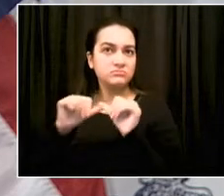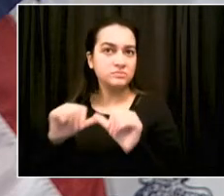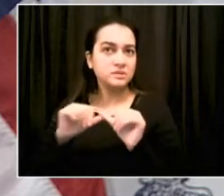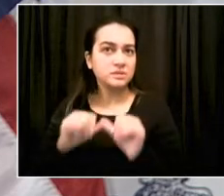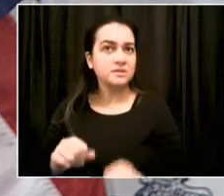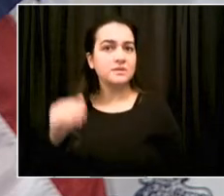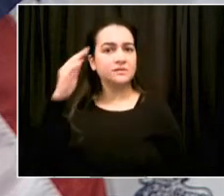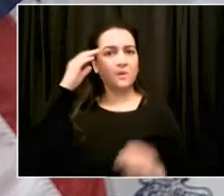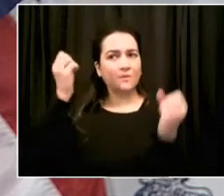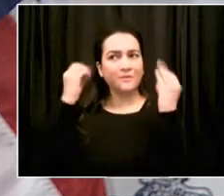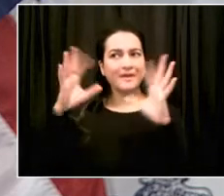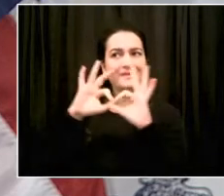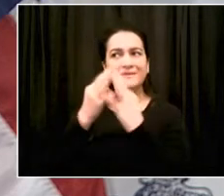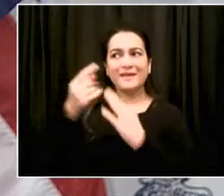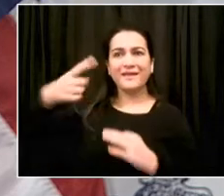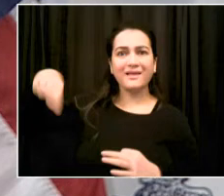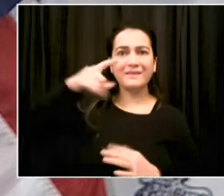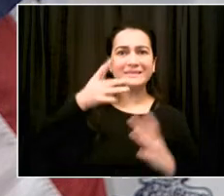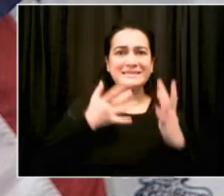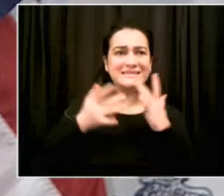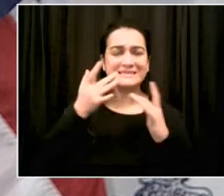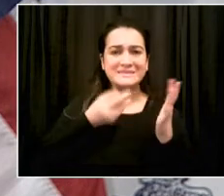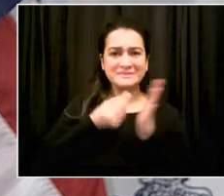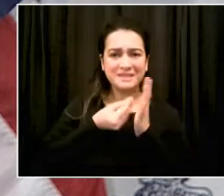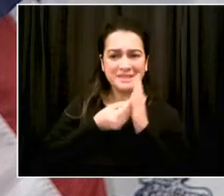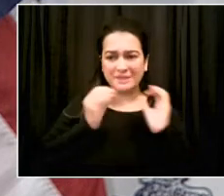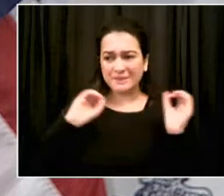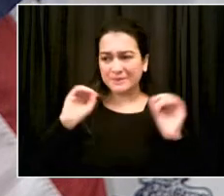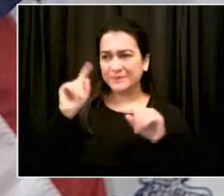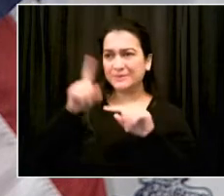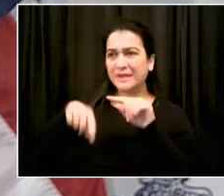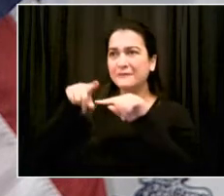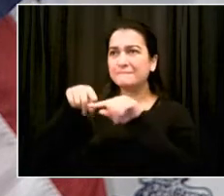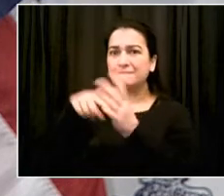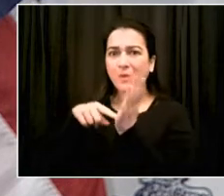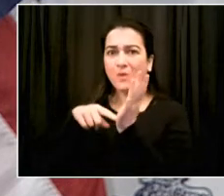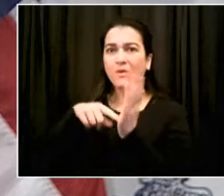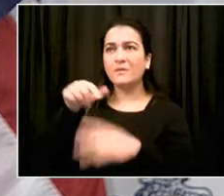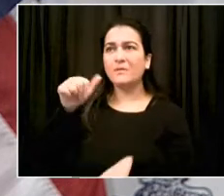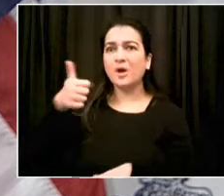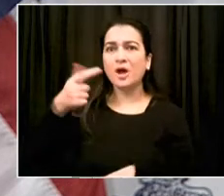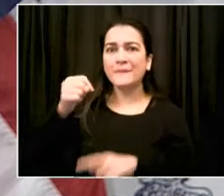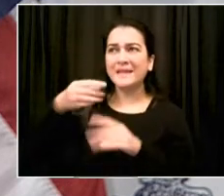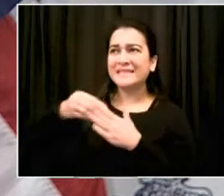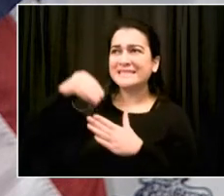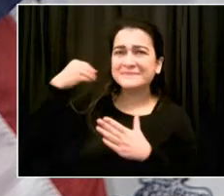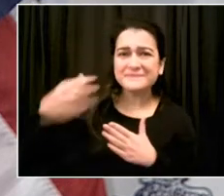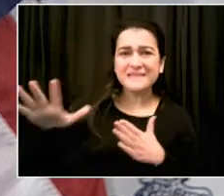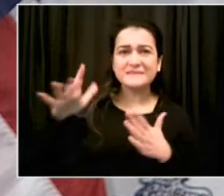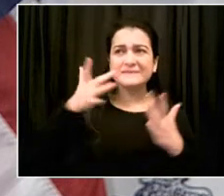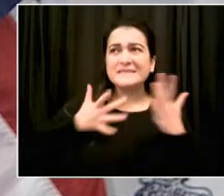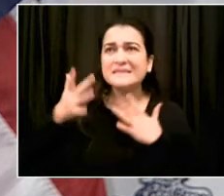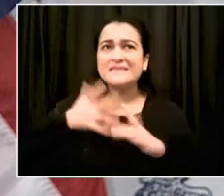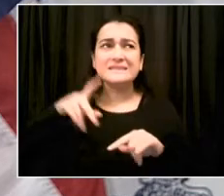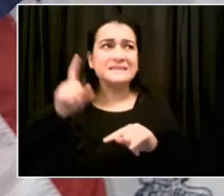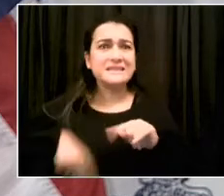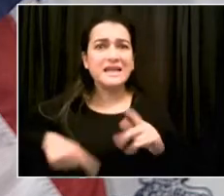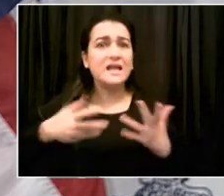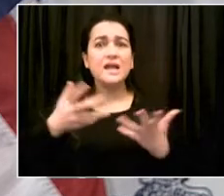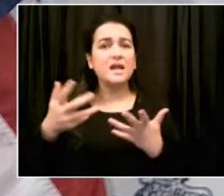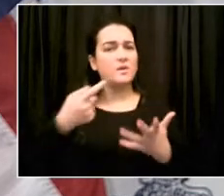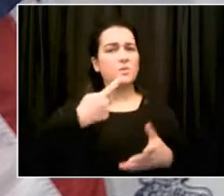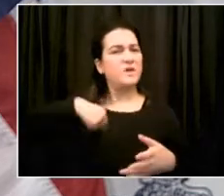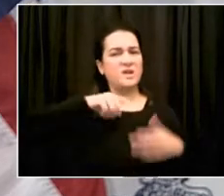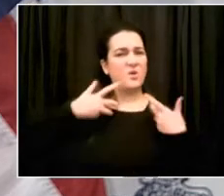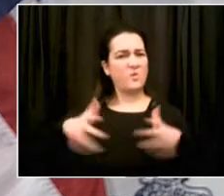pay a really disproportionate amount of their income for rent. We know how much people suffer because of that. That's